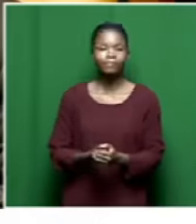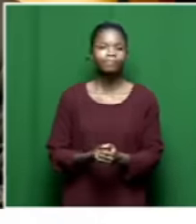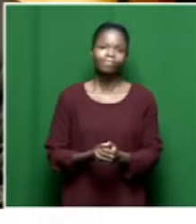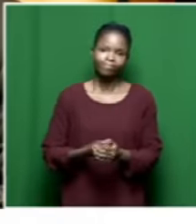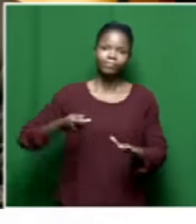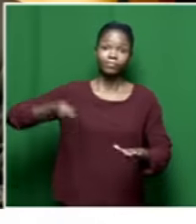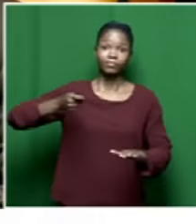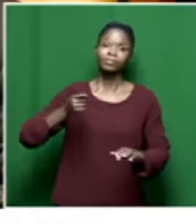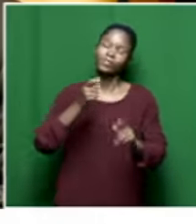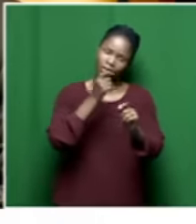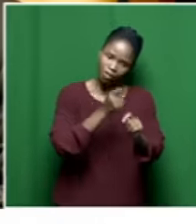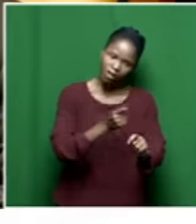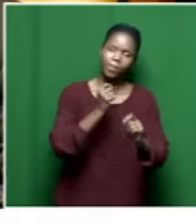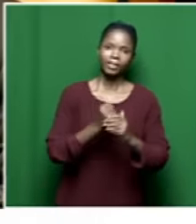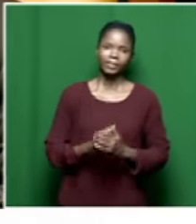Honorable Speaker,